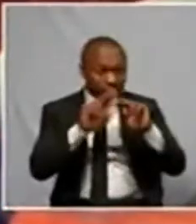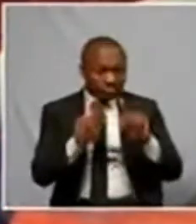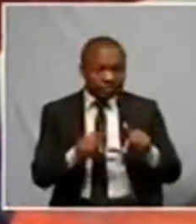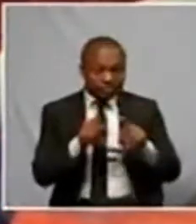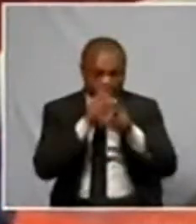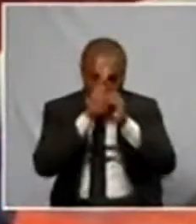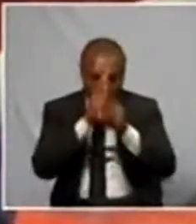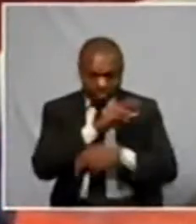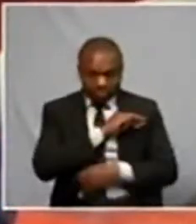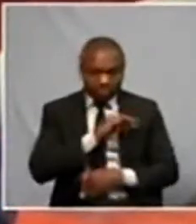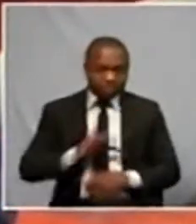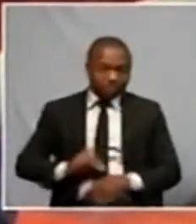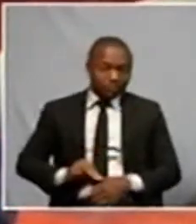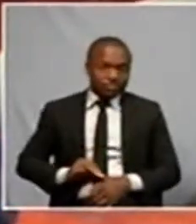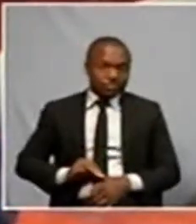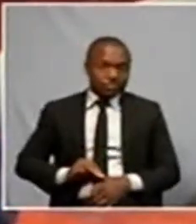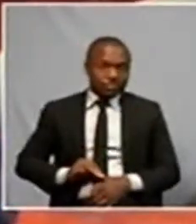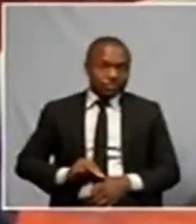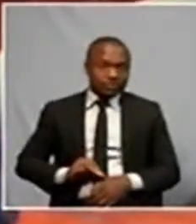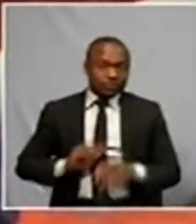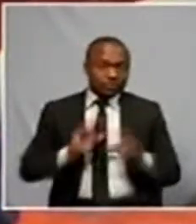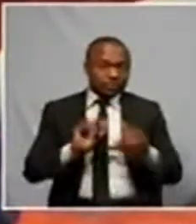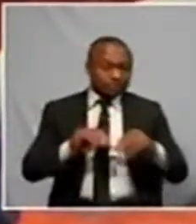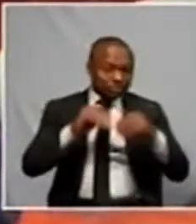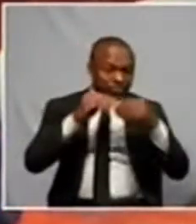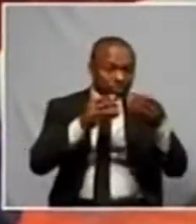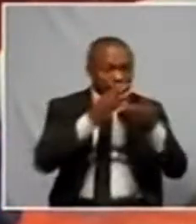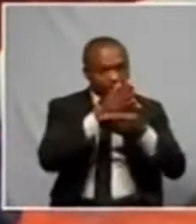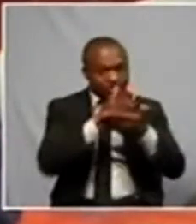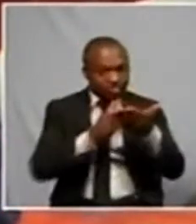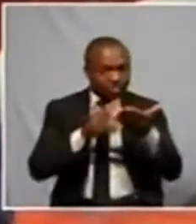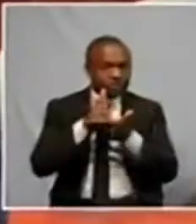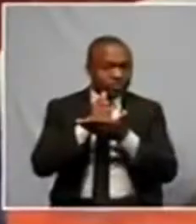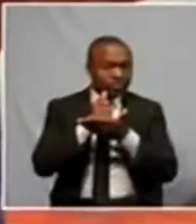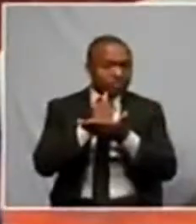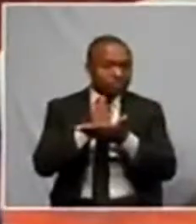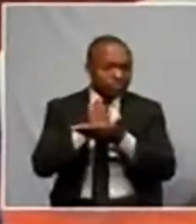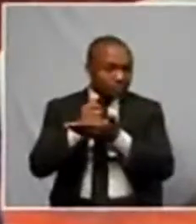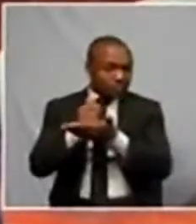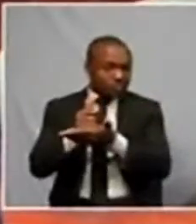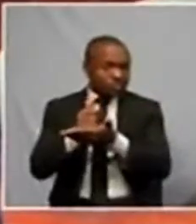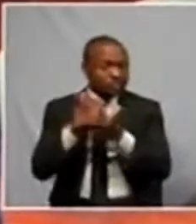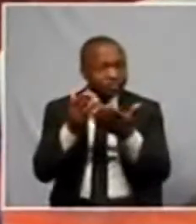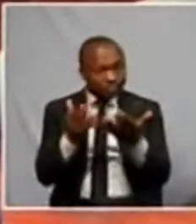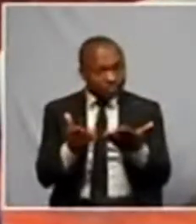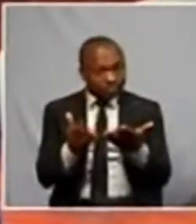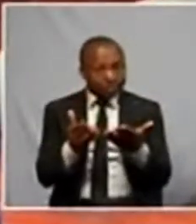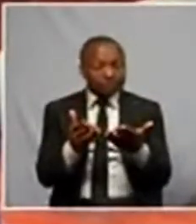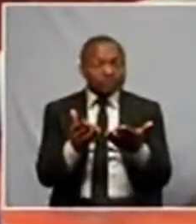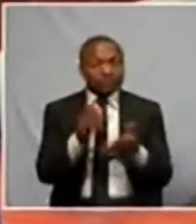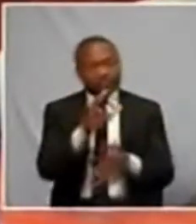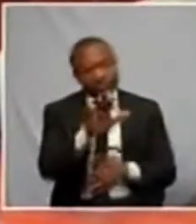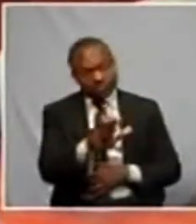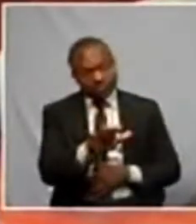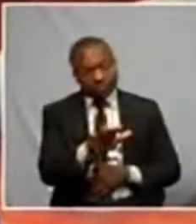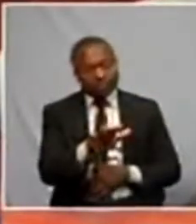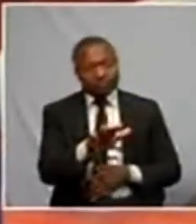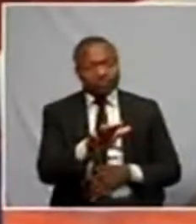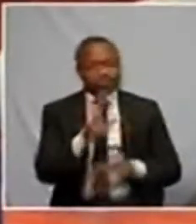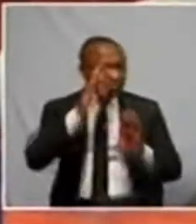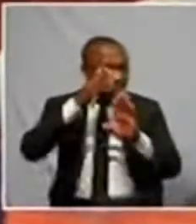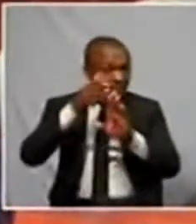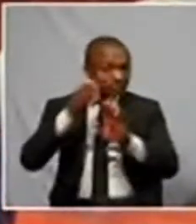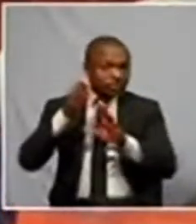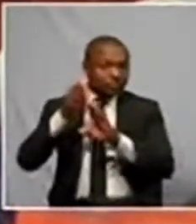Honorable Member, that would be able to provide some kind of assistance as well, such as UNCTAD. They are the ones who deal with issues of trade